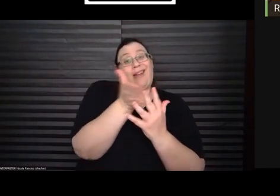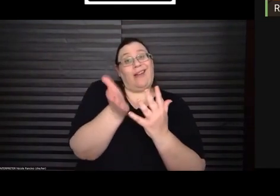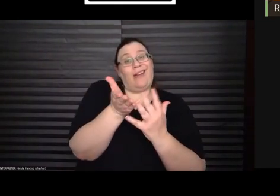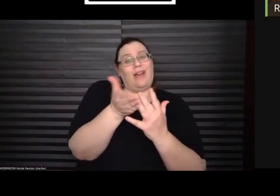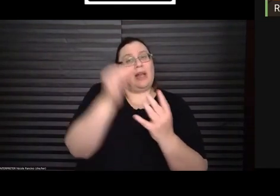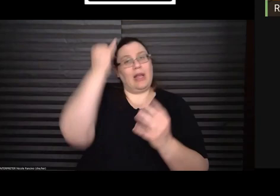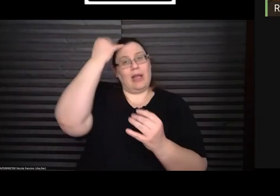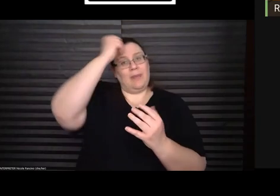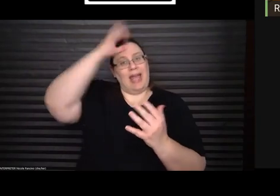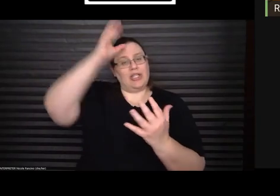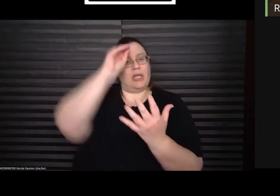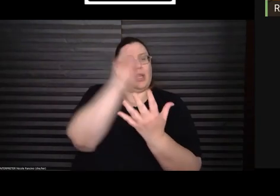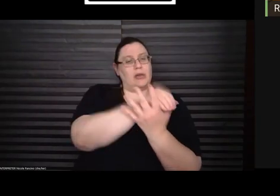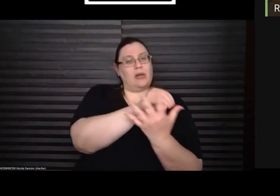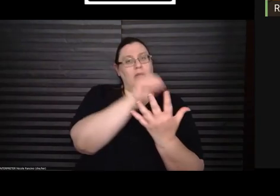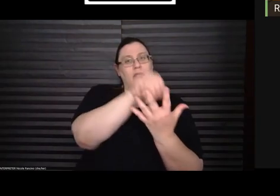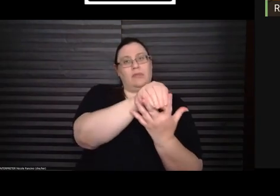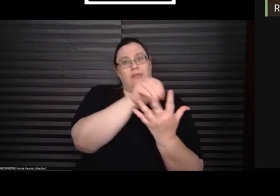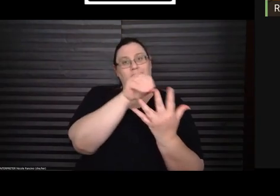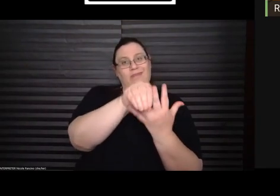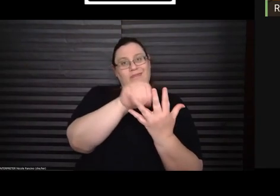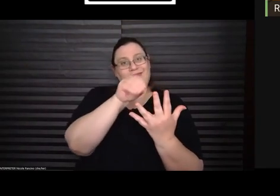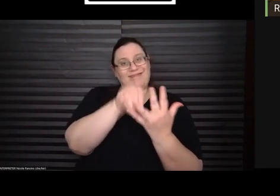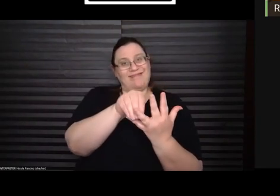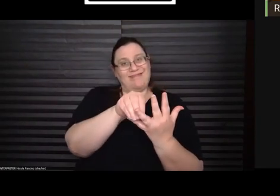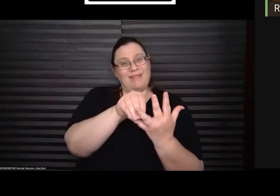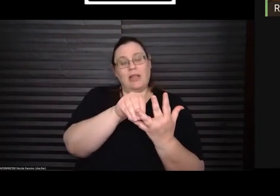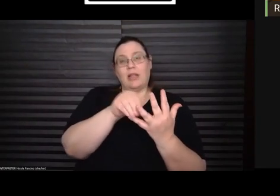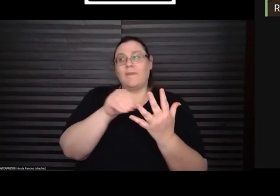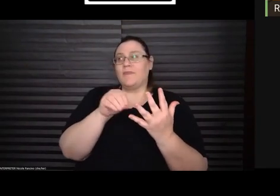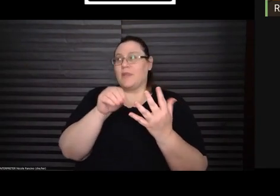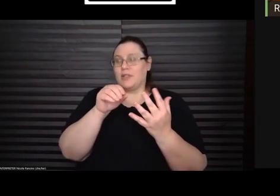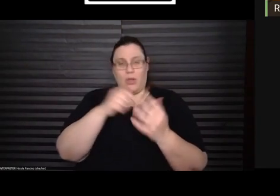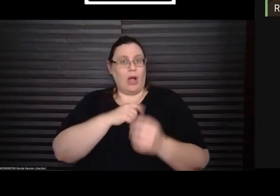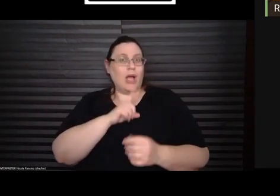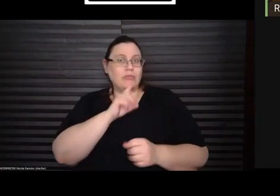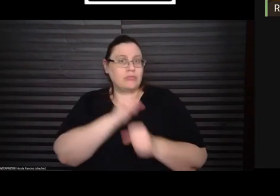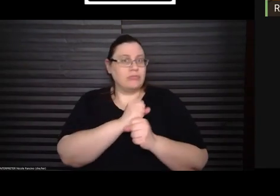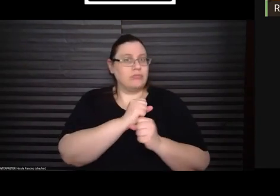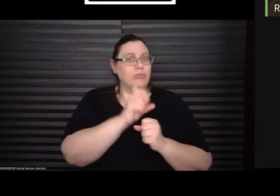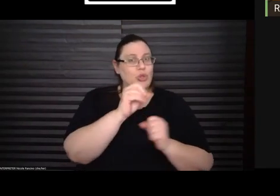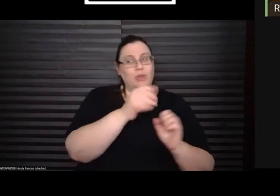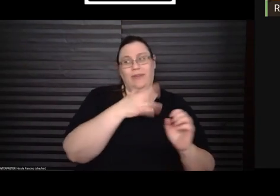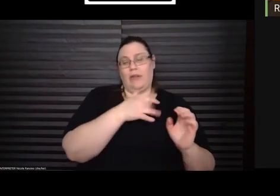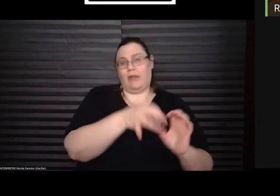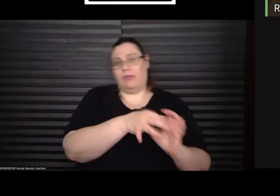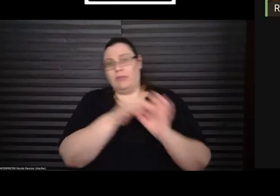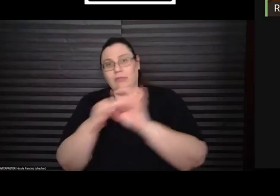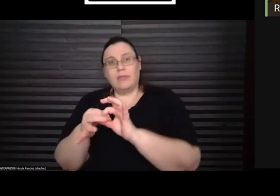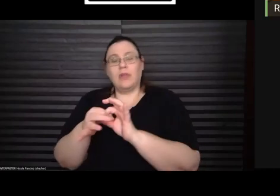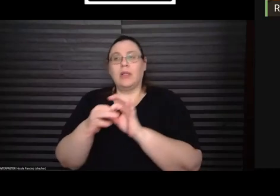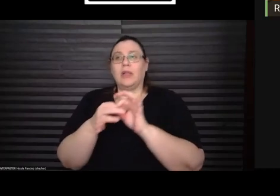of the imagination. Like it's really a work of the imagination. So in that way, I really do connect it